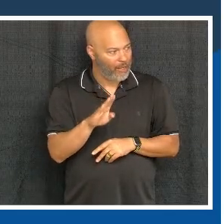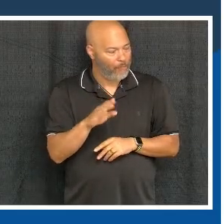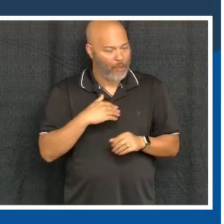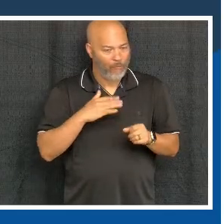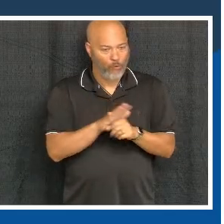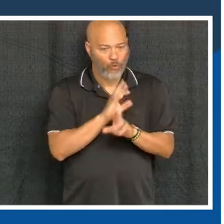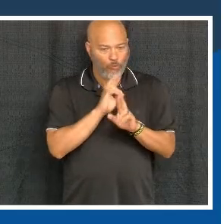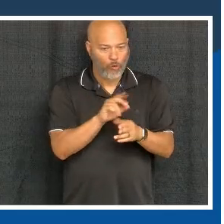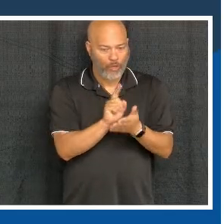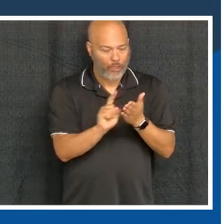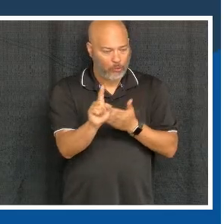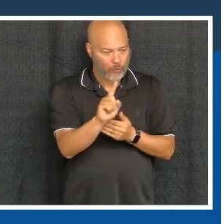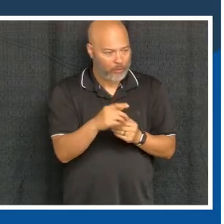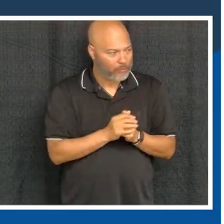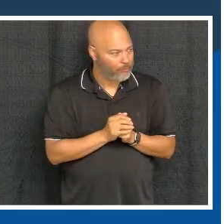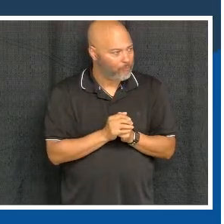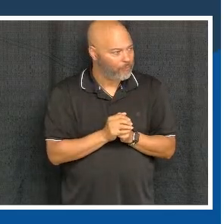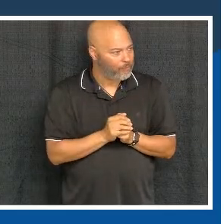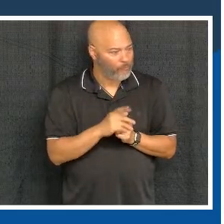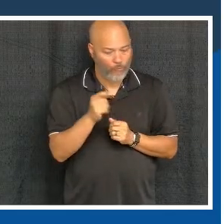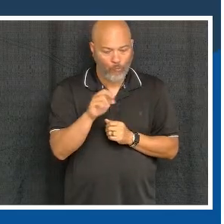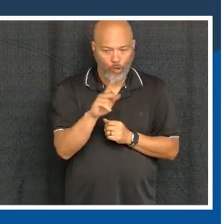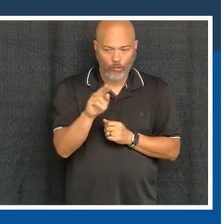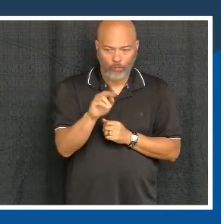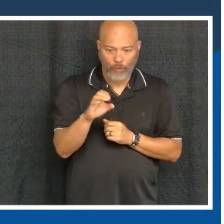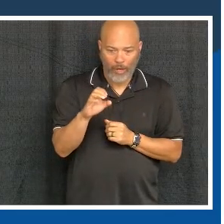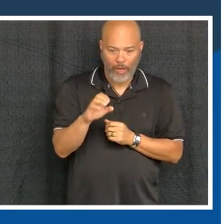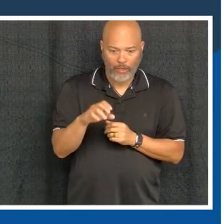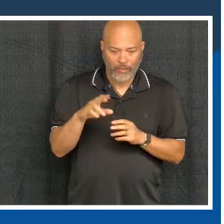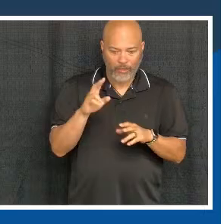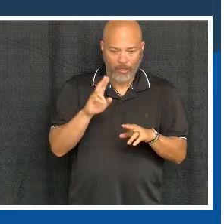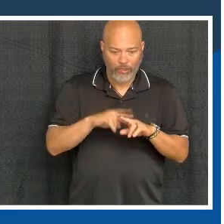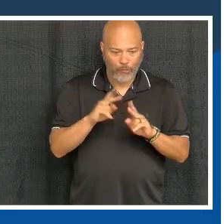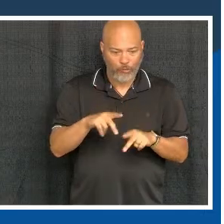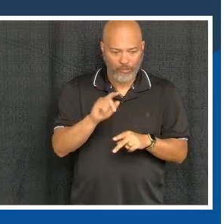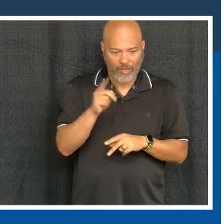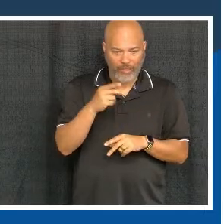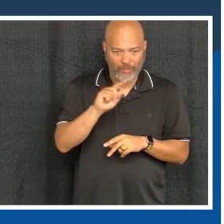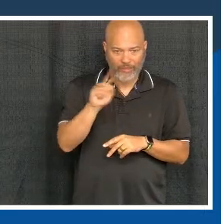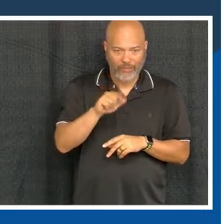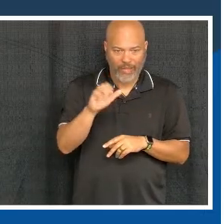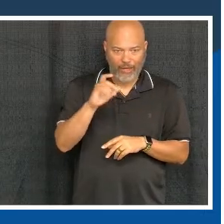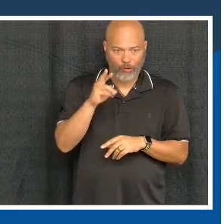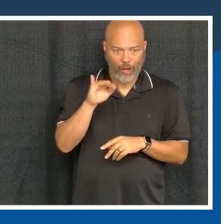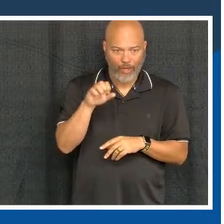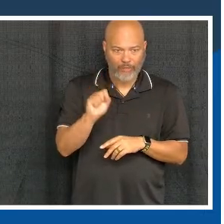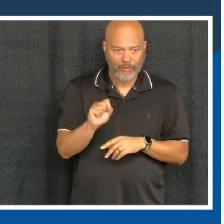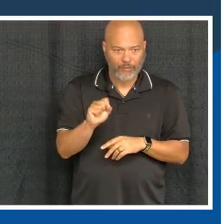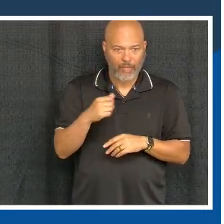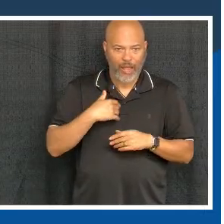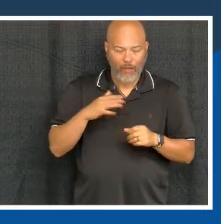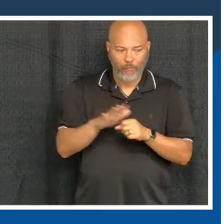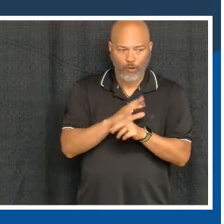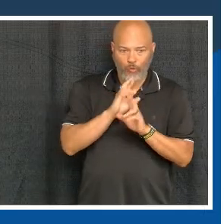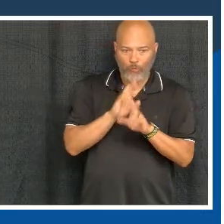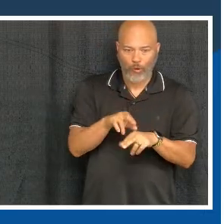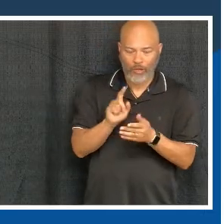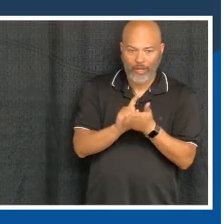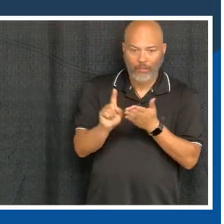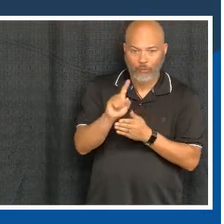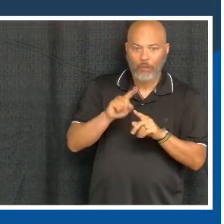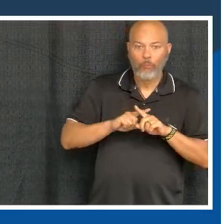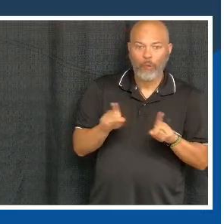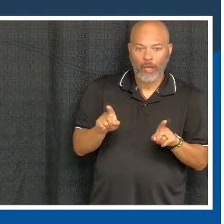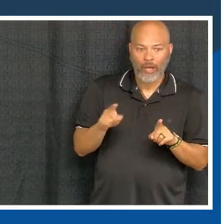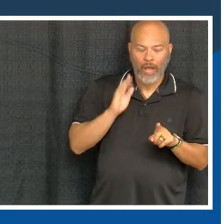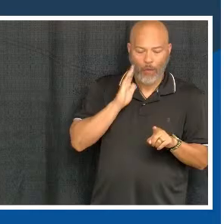full report next week. Thank you. Parks and Recreation Committee, Chairman Zacharias. Thank you, Mayor. I will have a full report next week, but